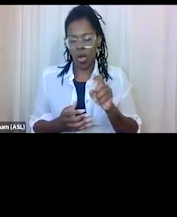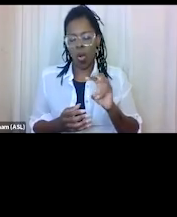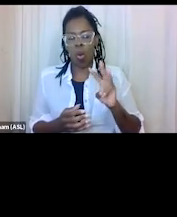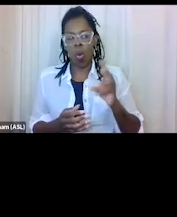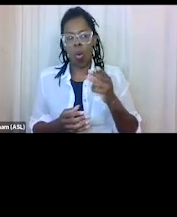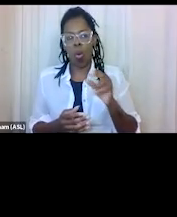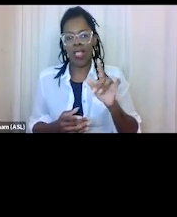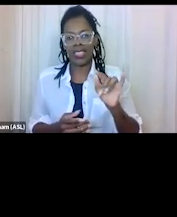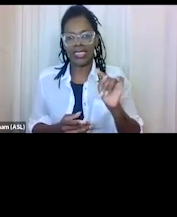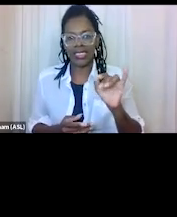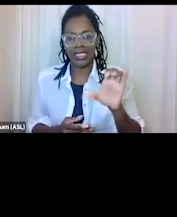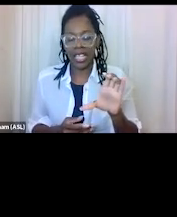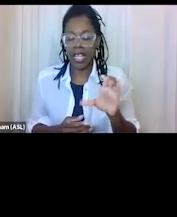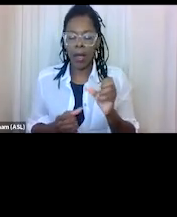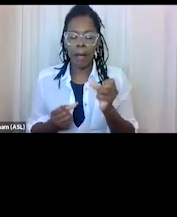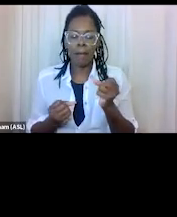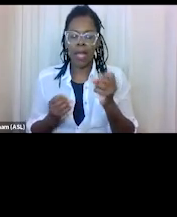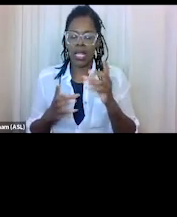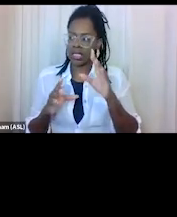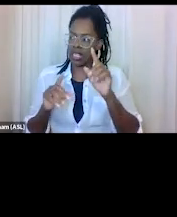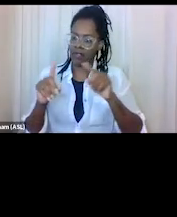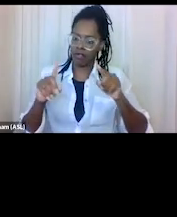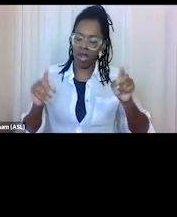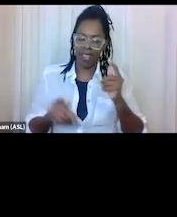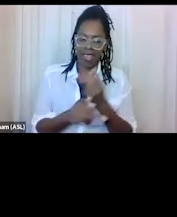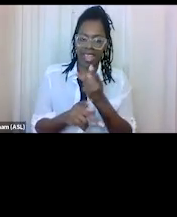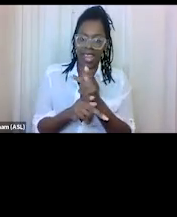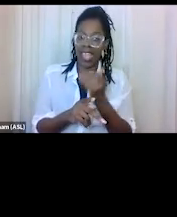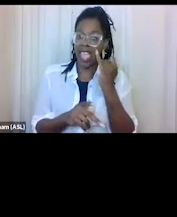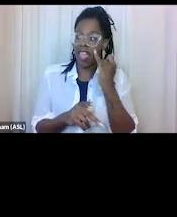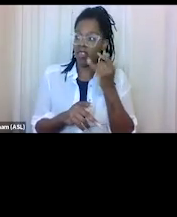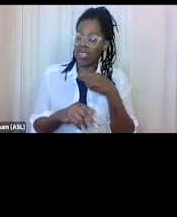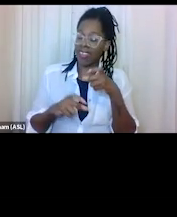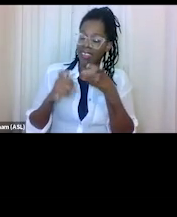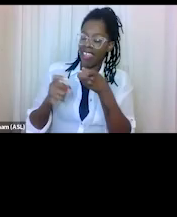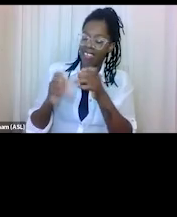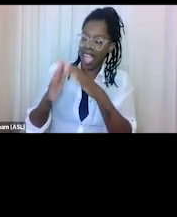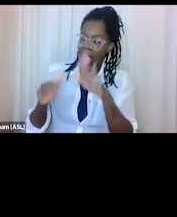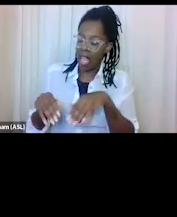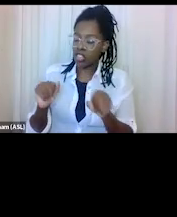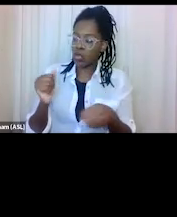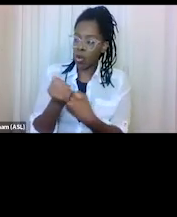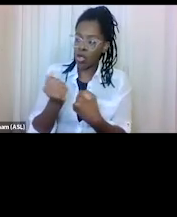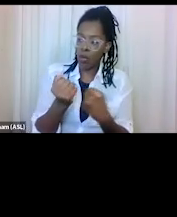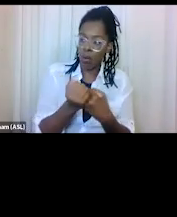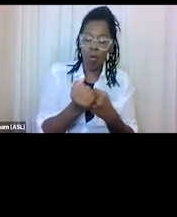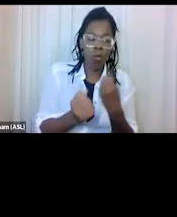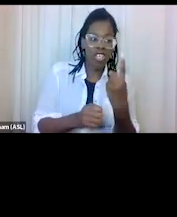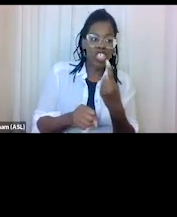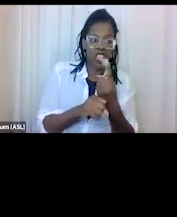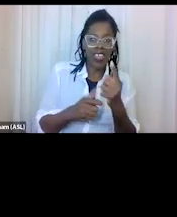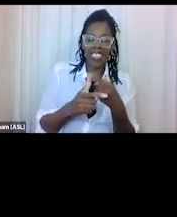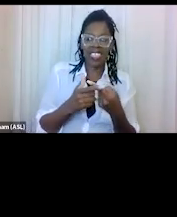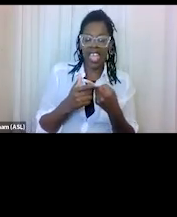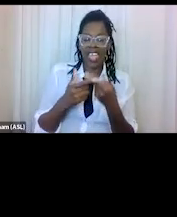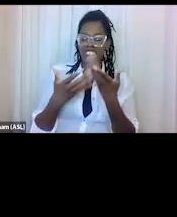multidimensional care. You know, there's this idea that if we house youth for like a year and give them some supportive services, that they'll be good to go. This just isn't